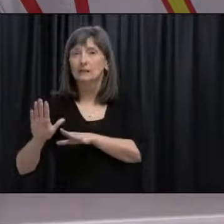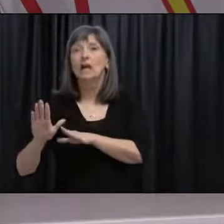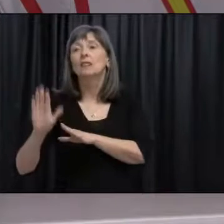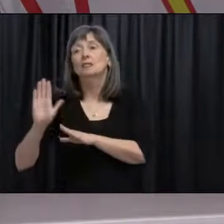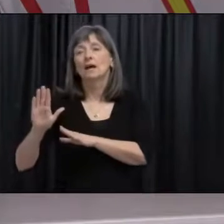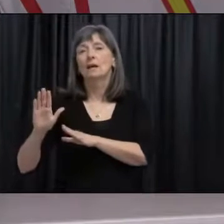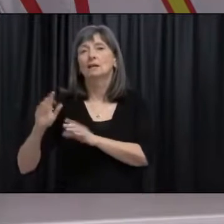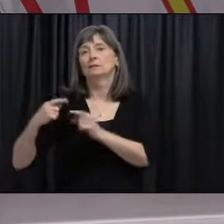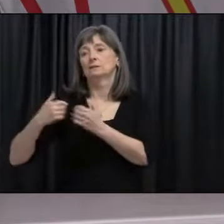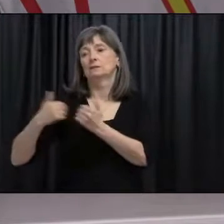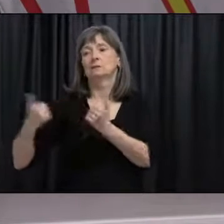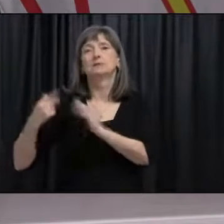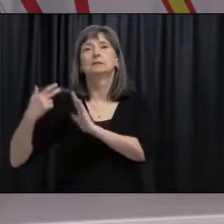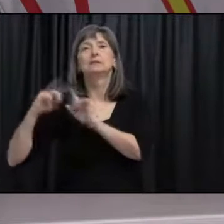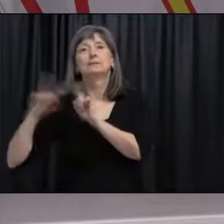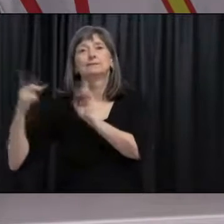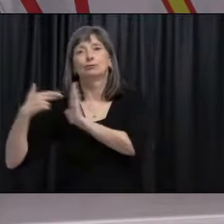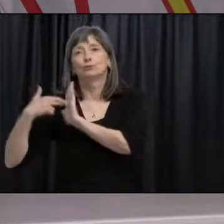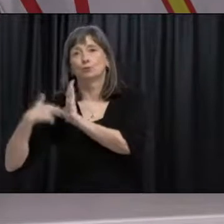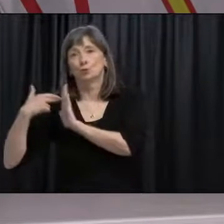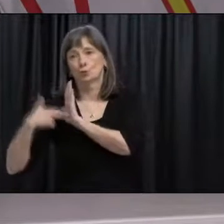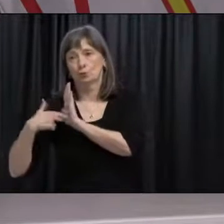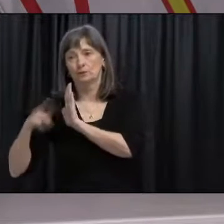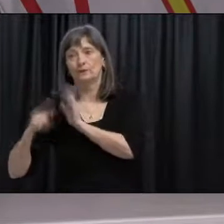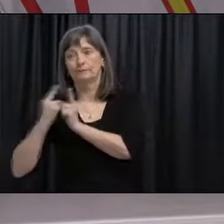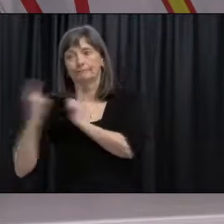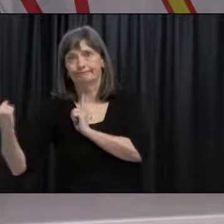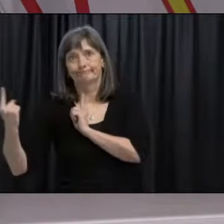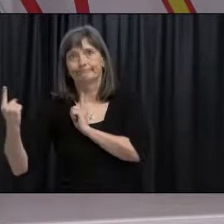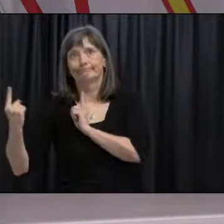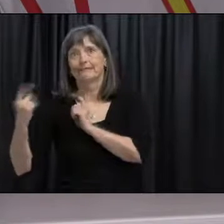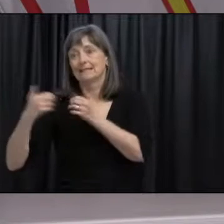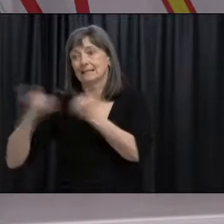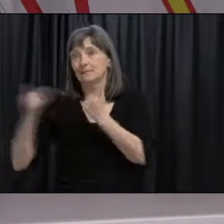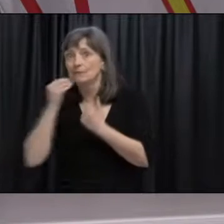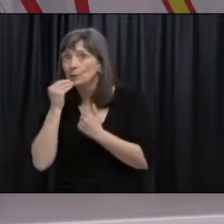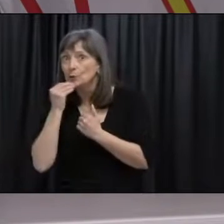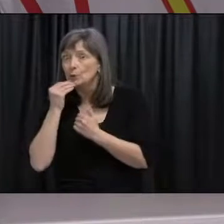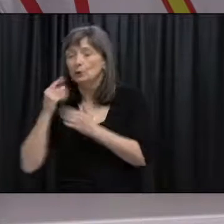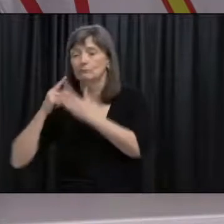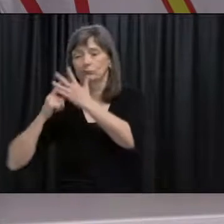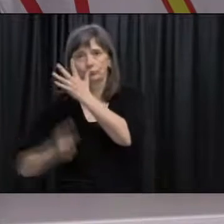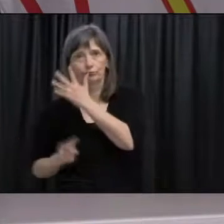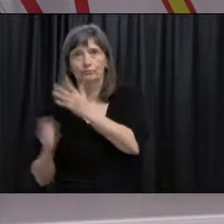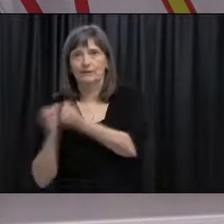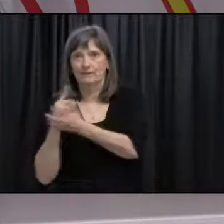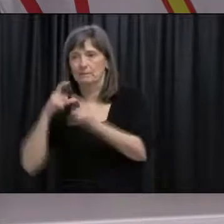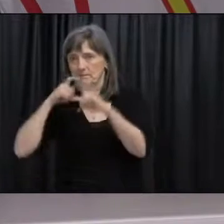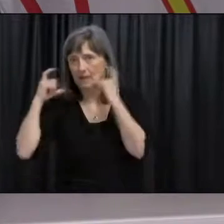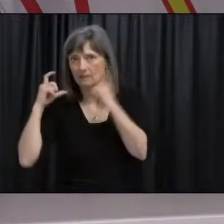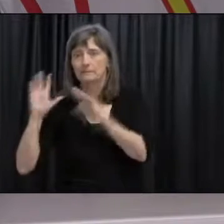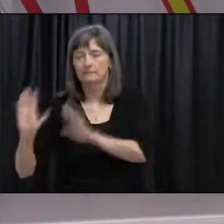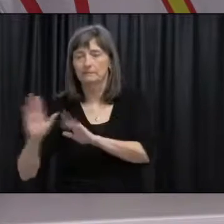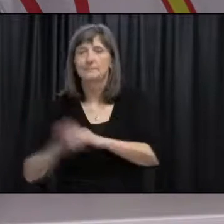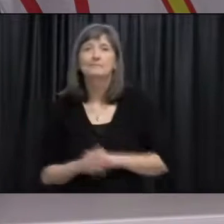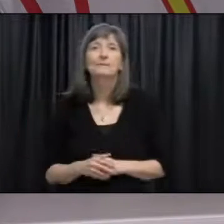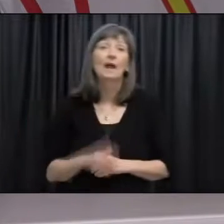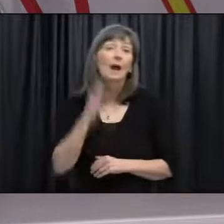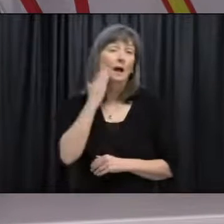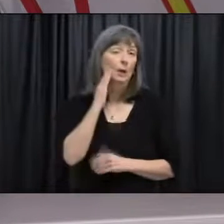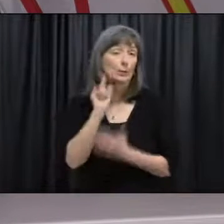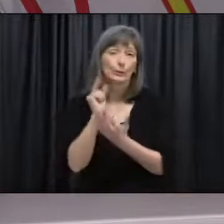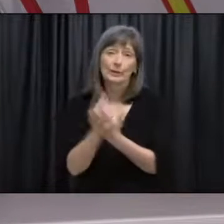certainly the expectation is that those rules will be followed. I get that graduation is a really important